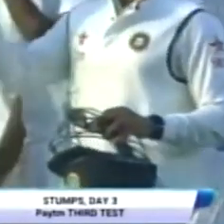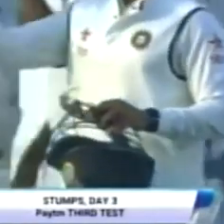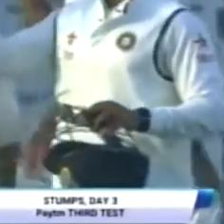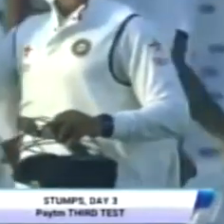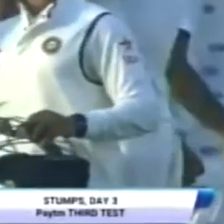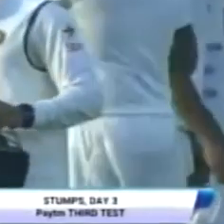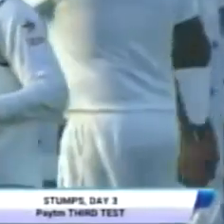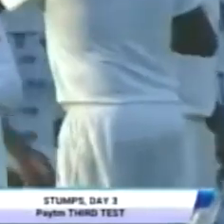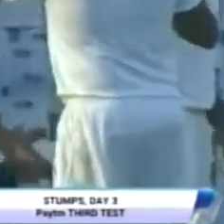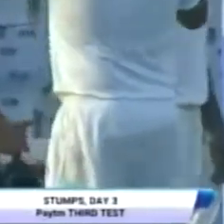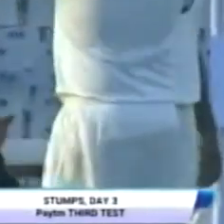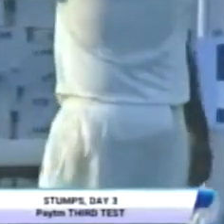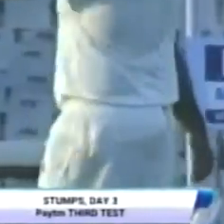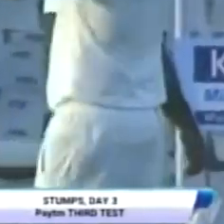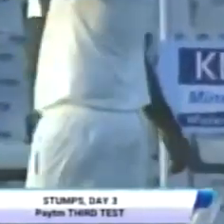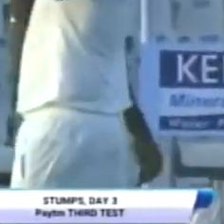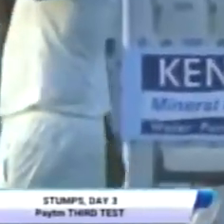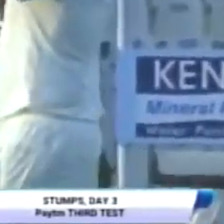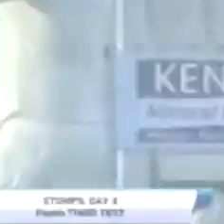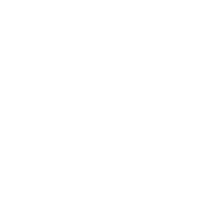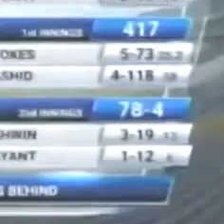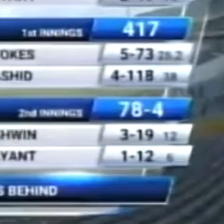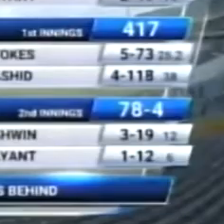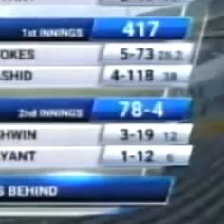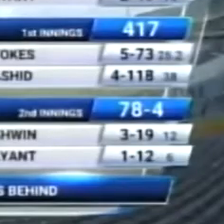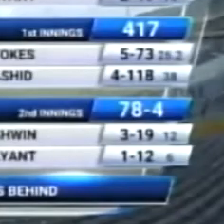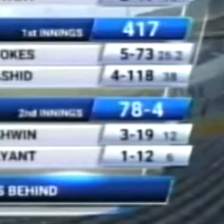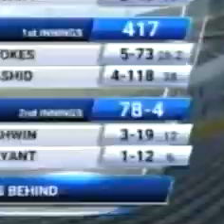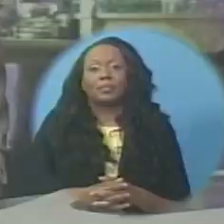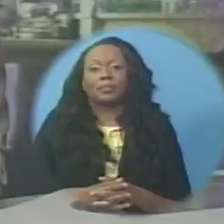for 4, still trailing by 56.